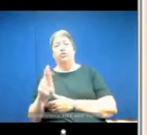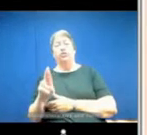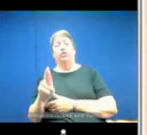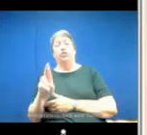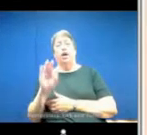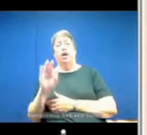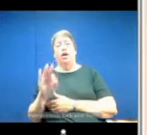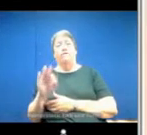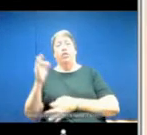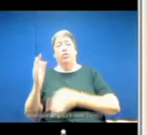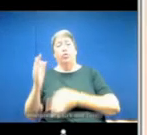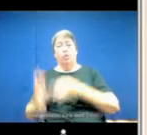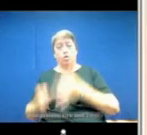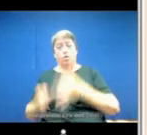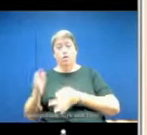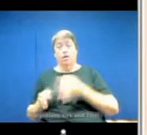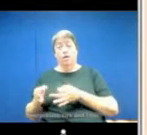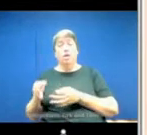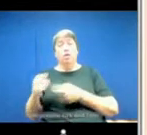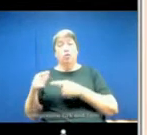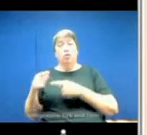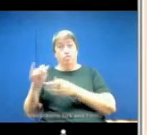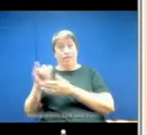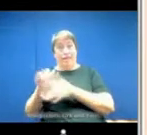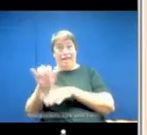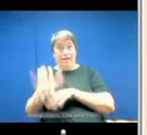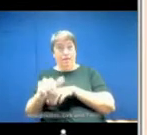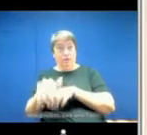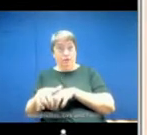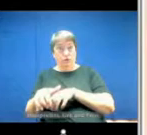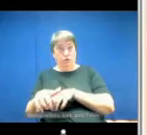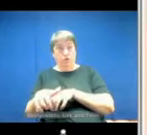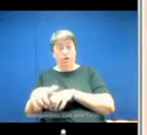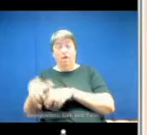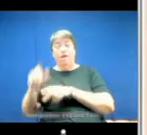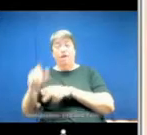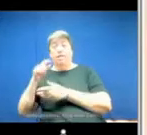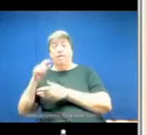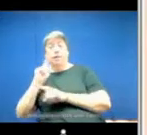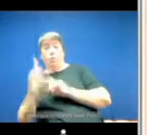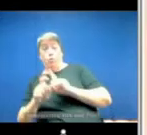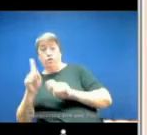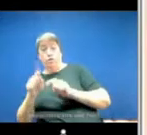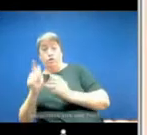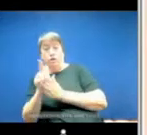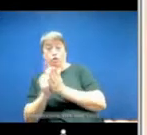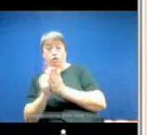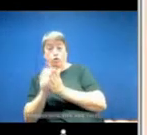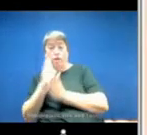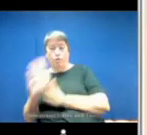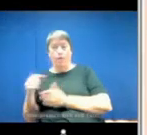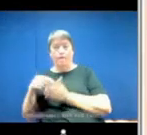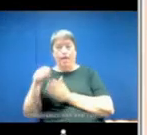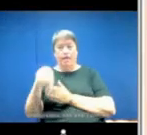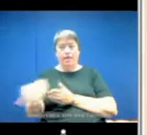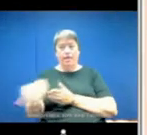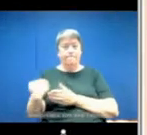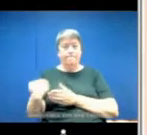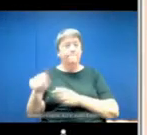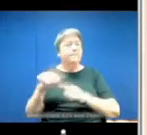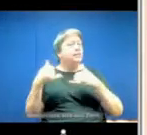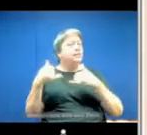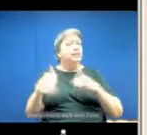deposing attorney, but that does not affect their function. They are still sworn to